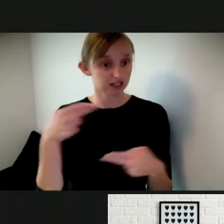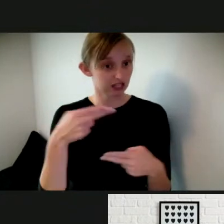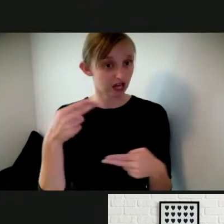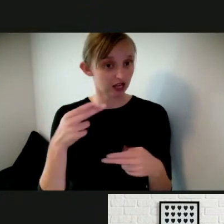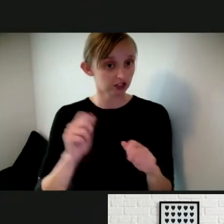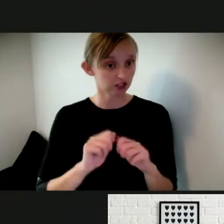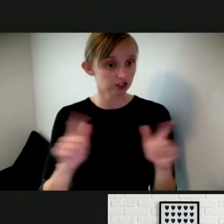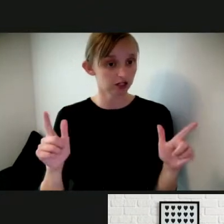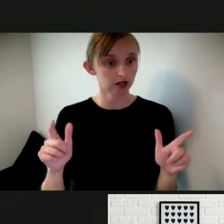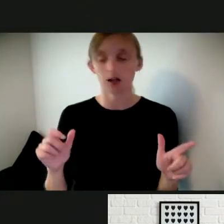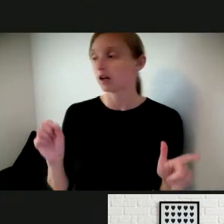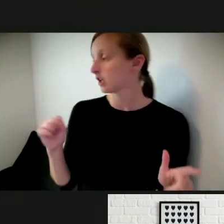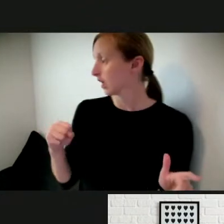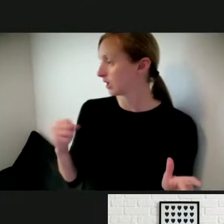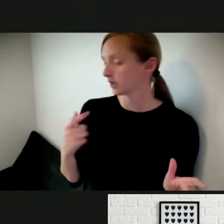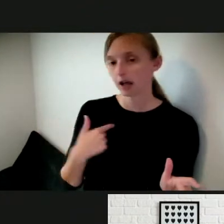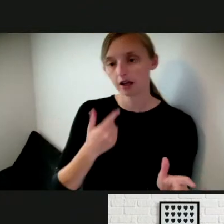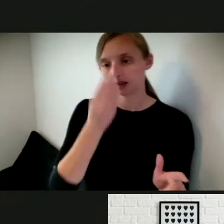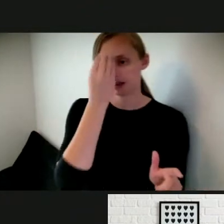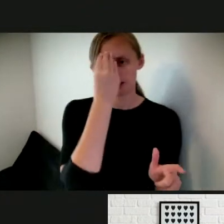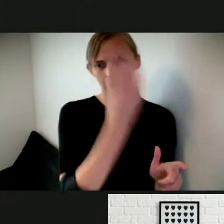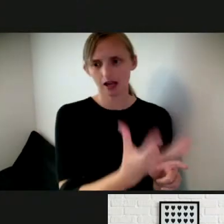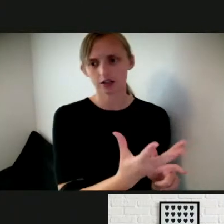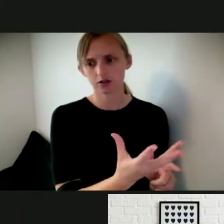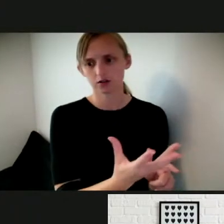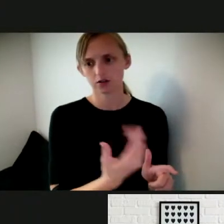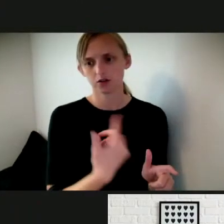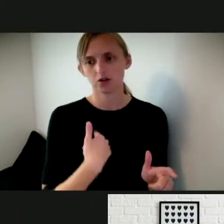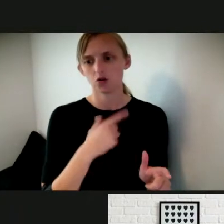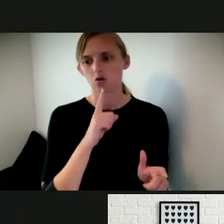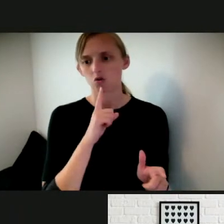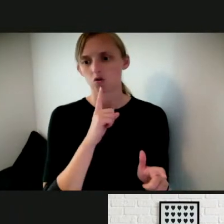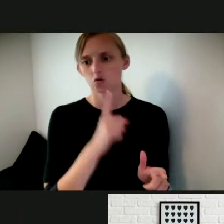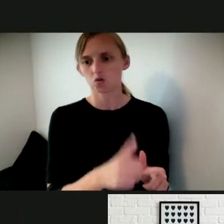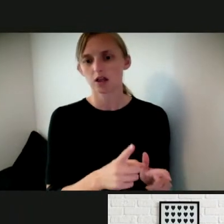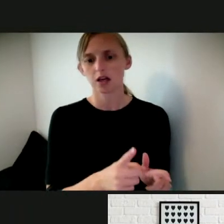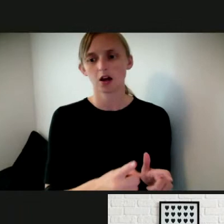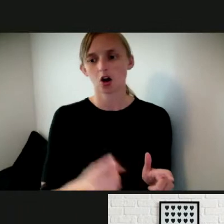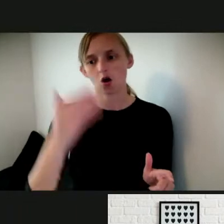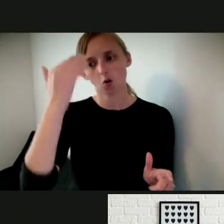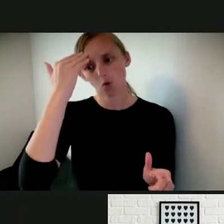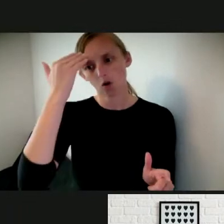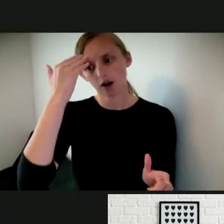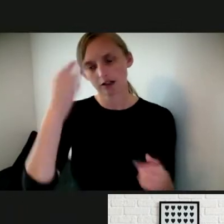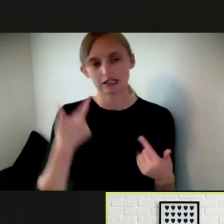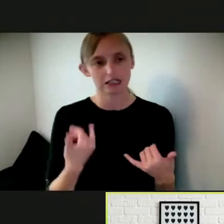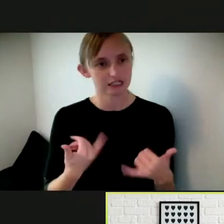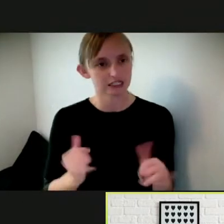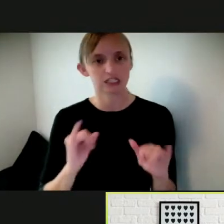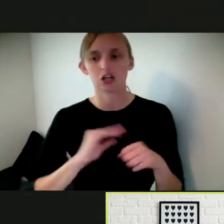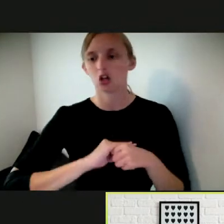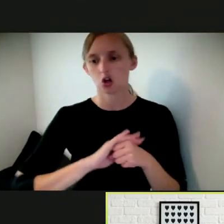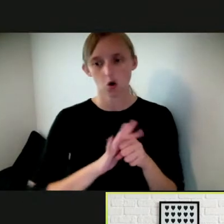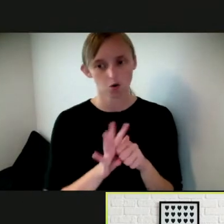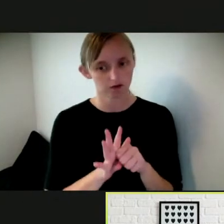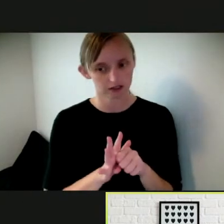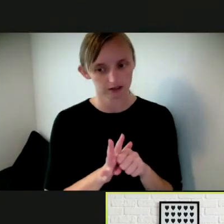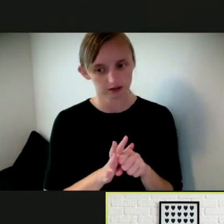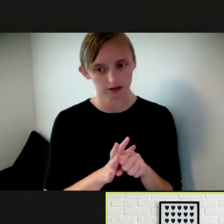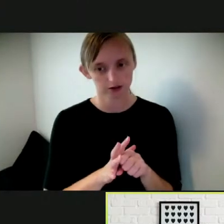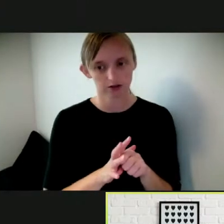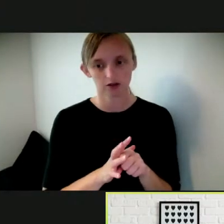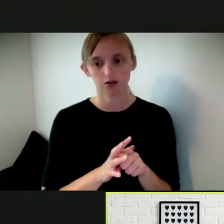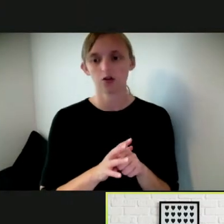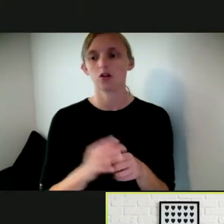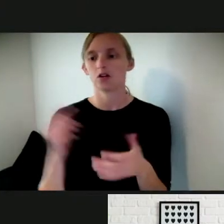but I can let you know that we are really very aware that we are still in COVID. Okay. And that all of the things that we